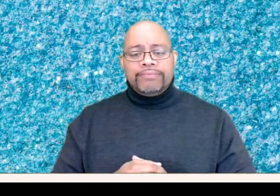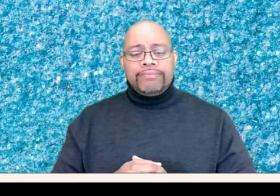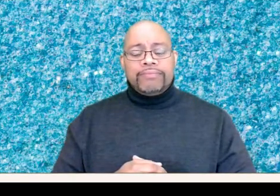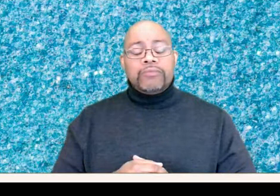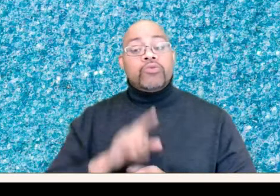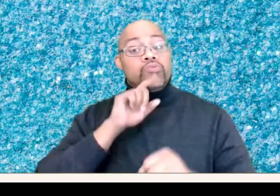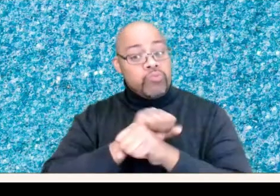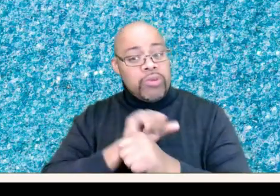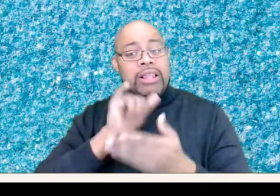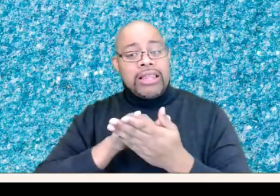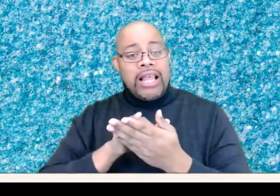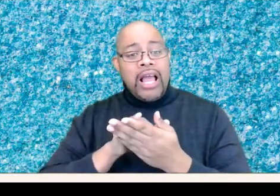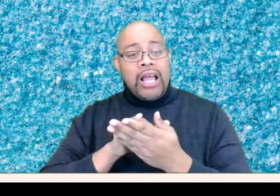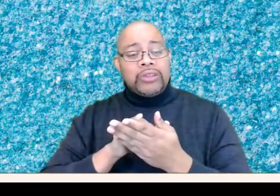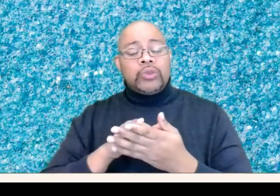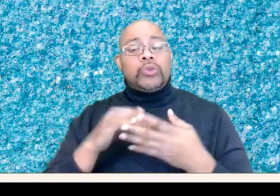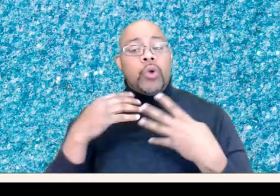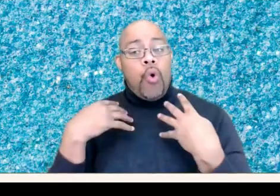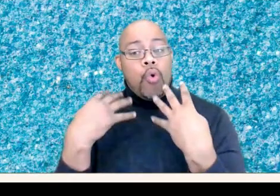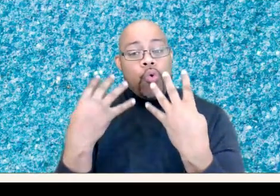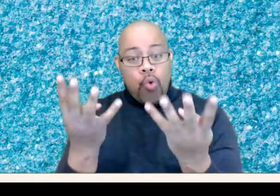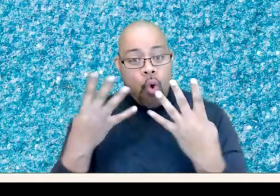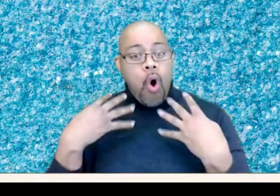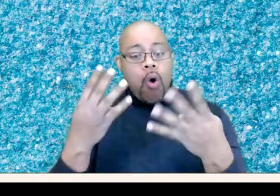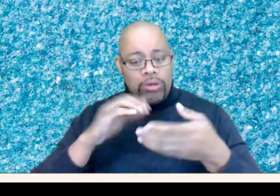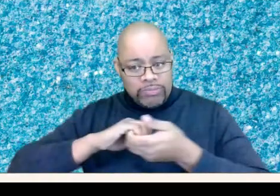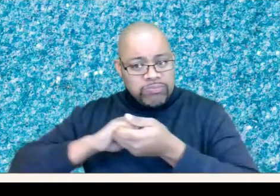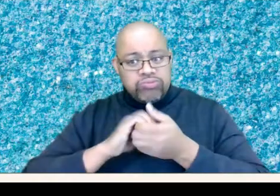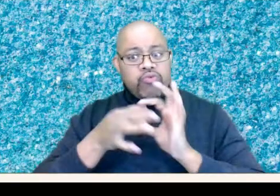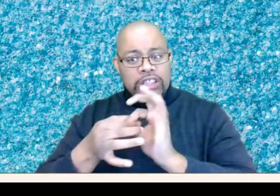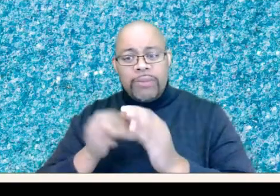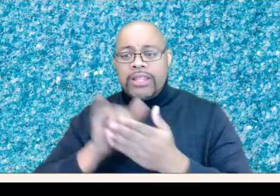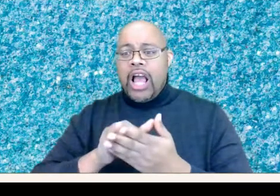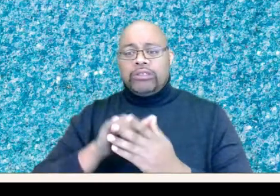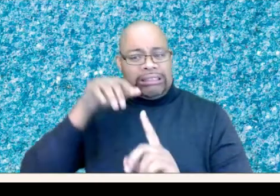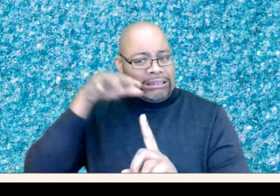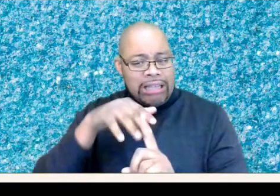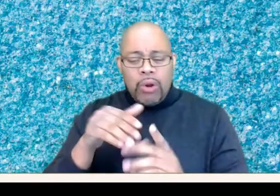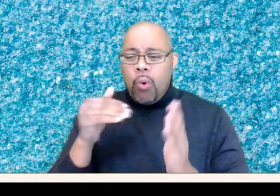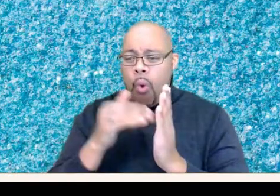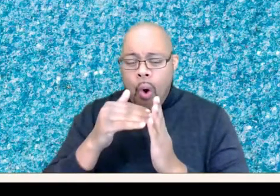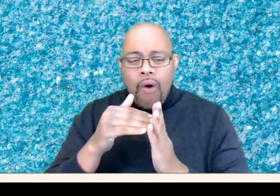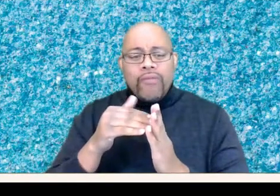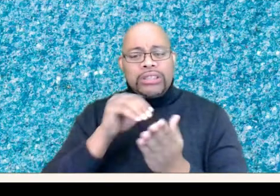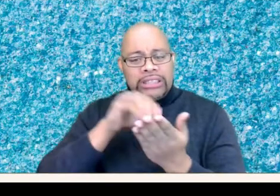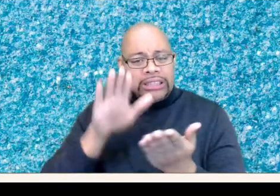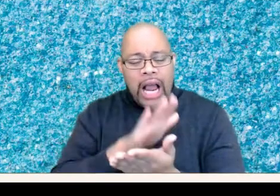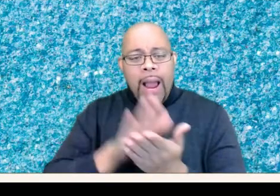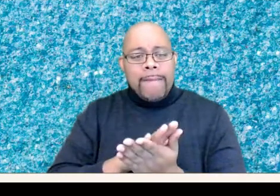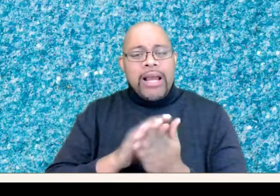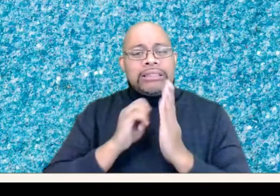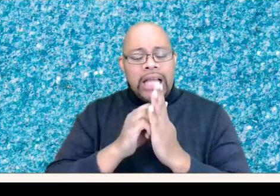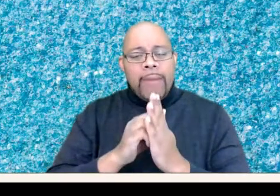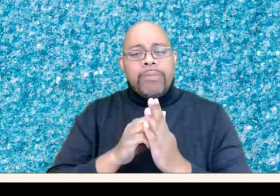Indeed, the coral-algal symbiotic relationship continues to be one of the most well-studied and documented examples of